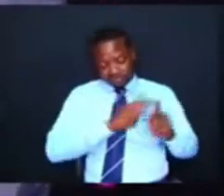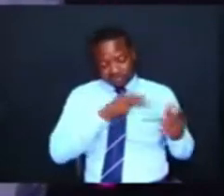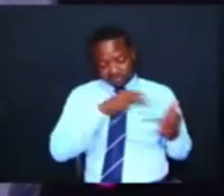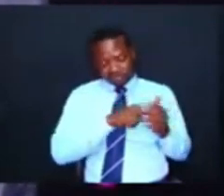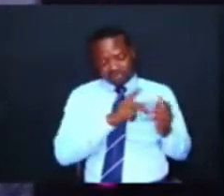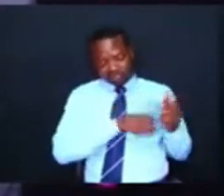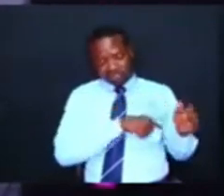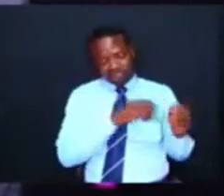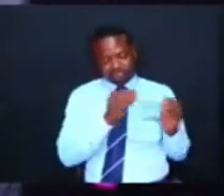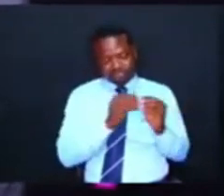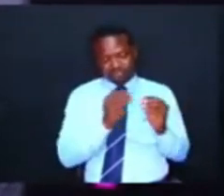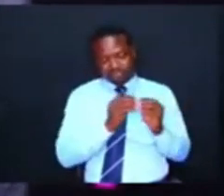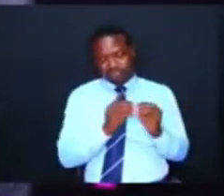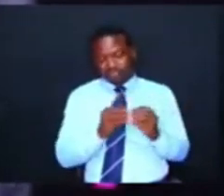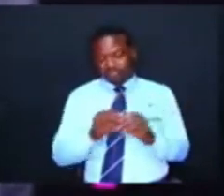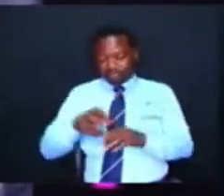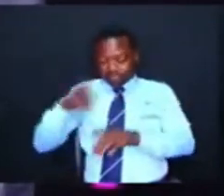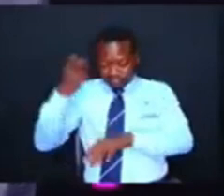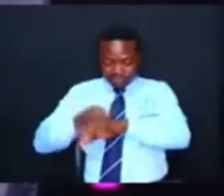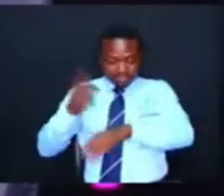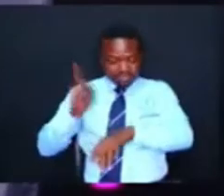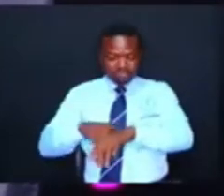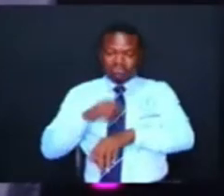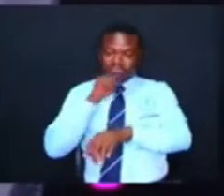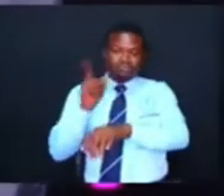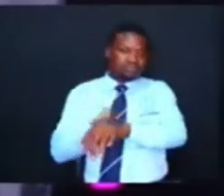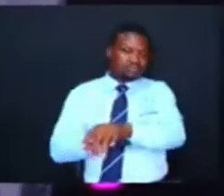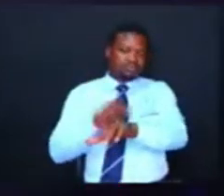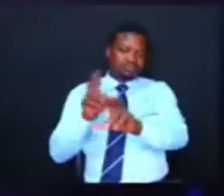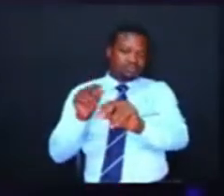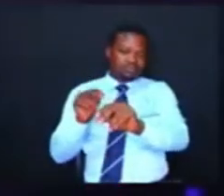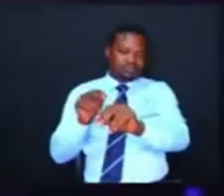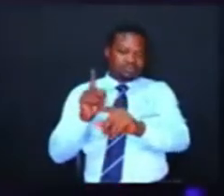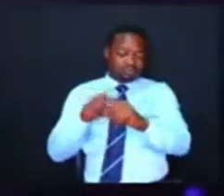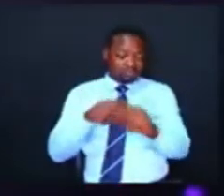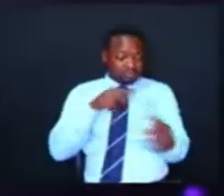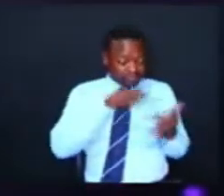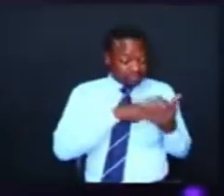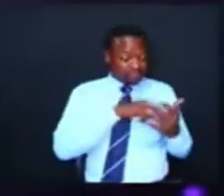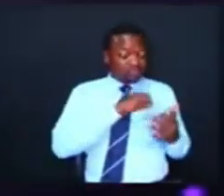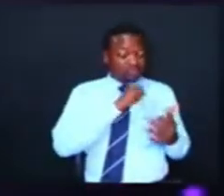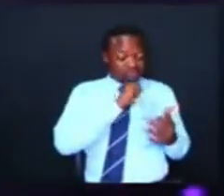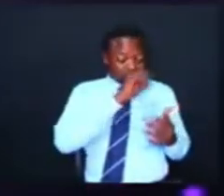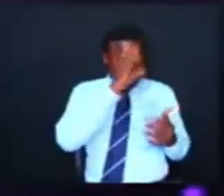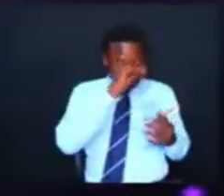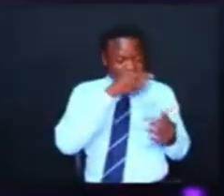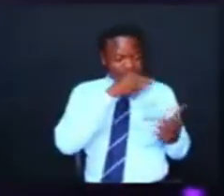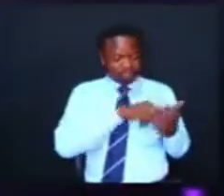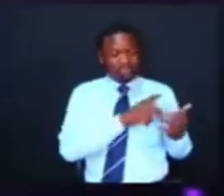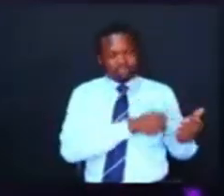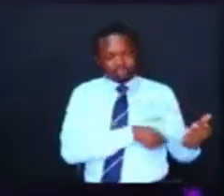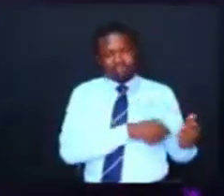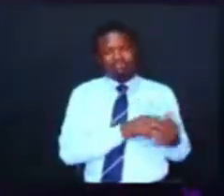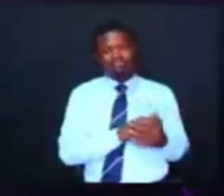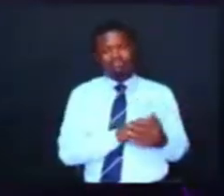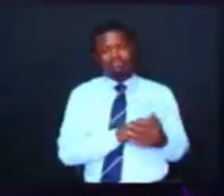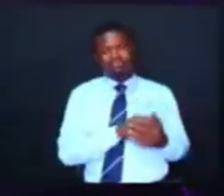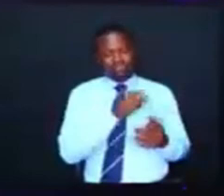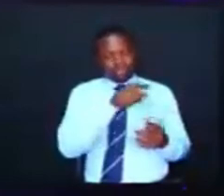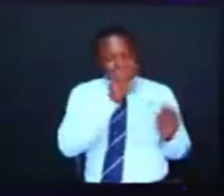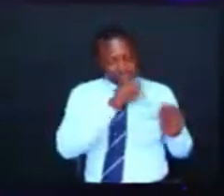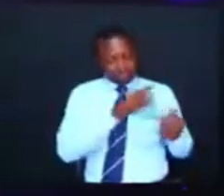tenacity. Tough times do not last. A brave more day, no, and tenacity. Tough men do. Now, so one more day, no, so tenacity. Tough.